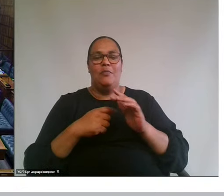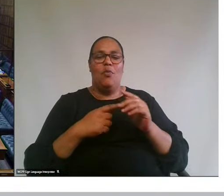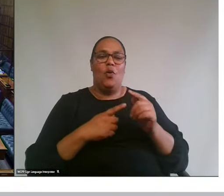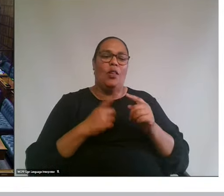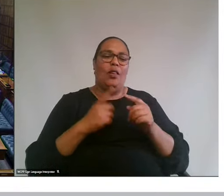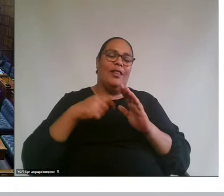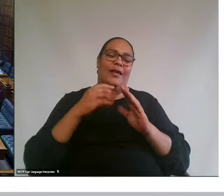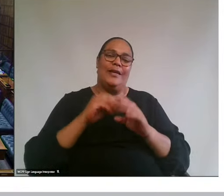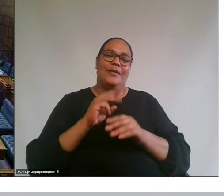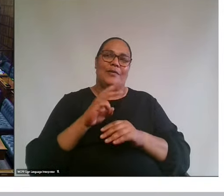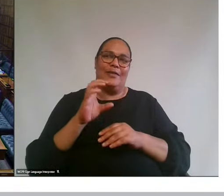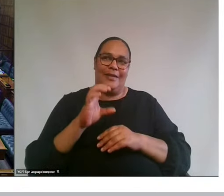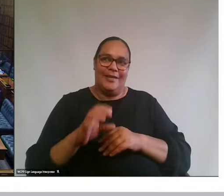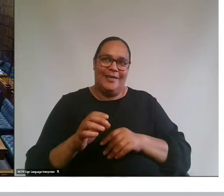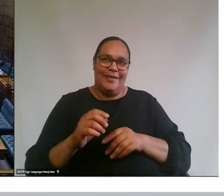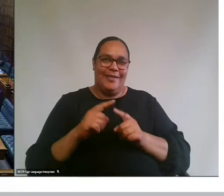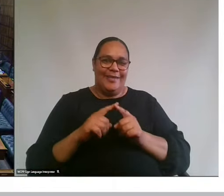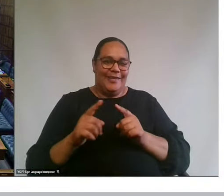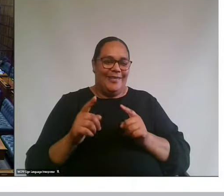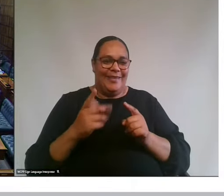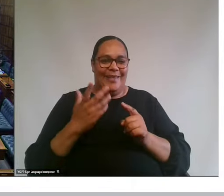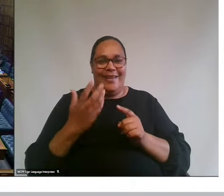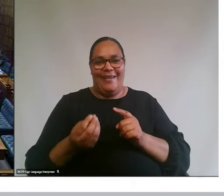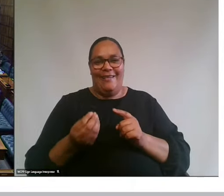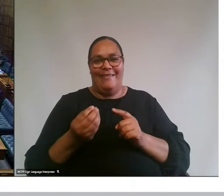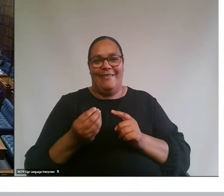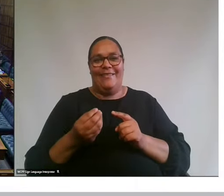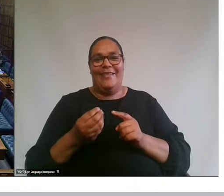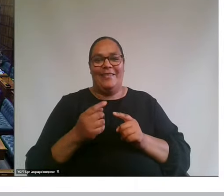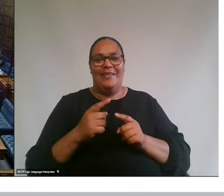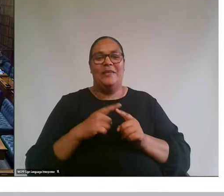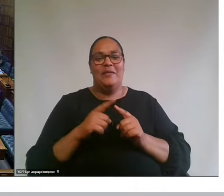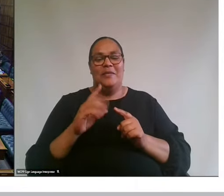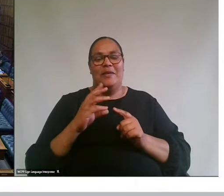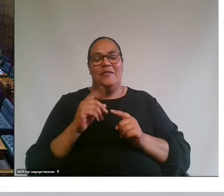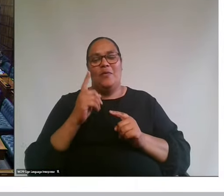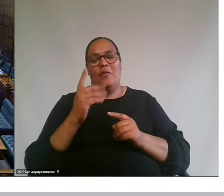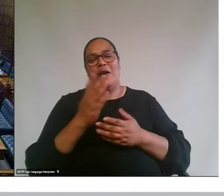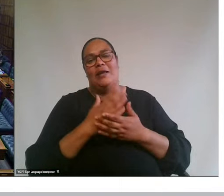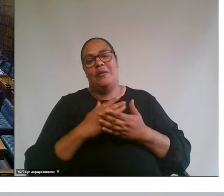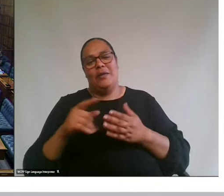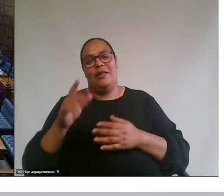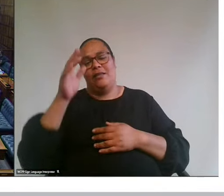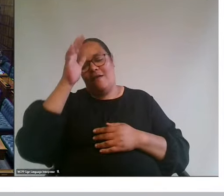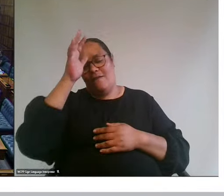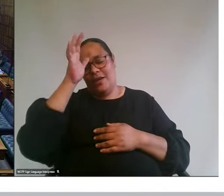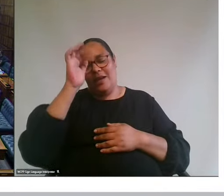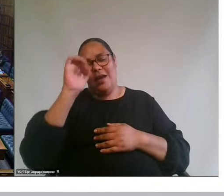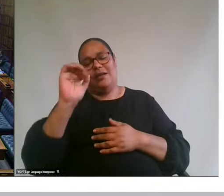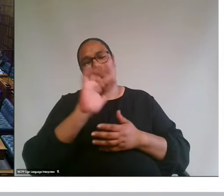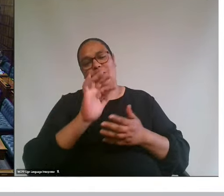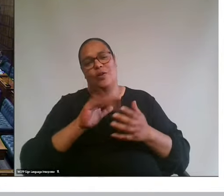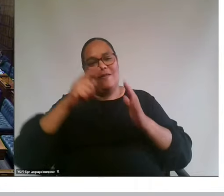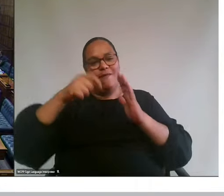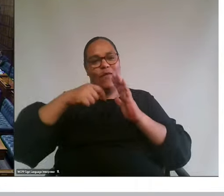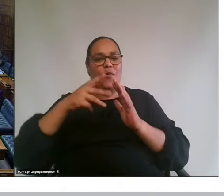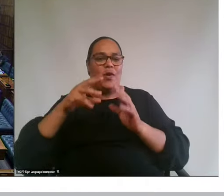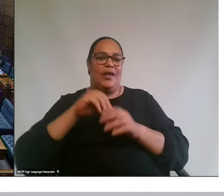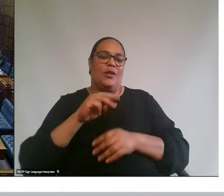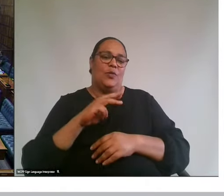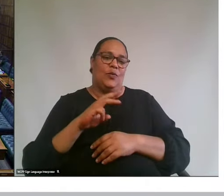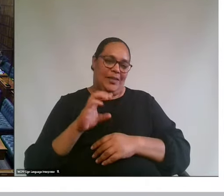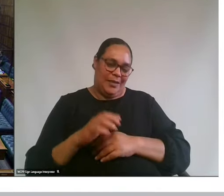Cape um we also have um a title called one piece and that is an arrian's piece that is filmed right here in the Western